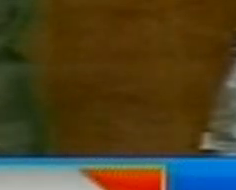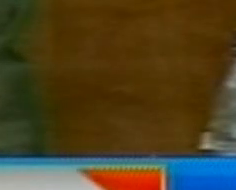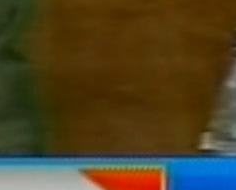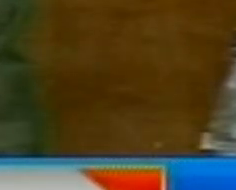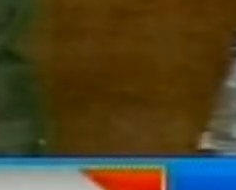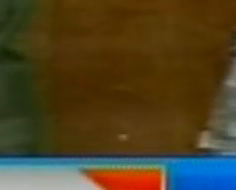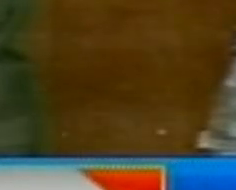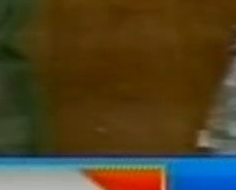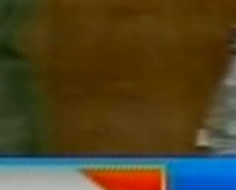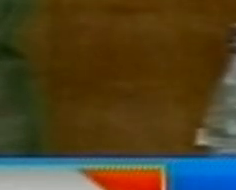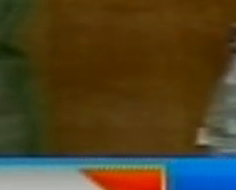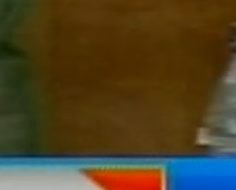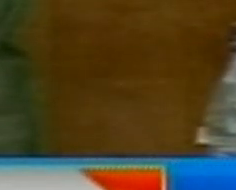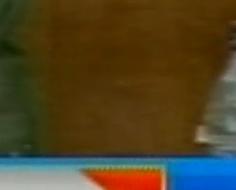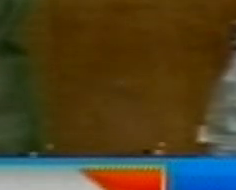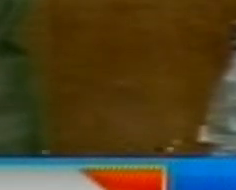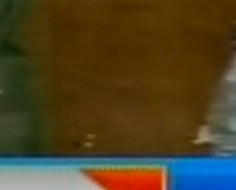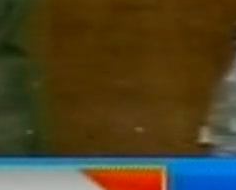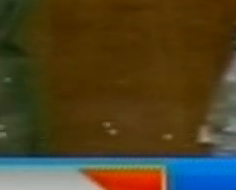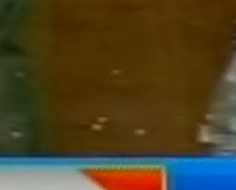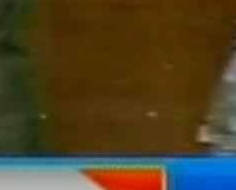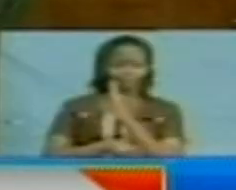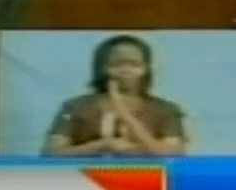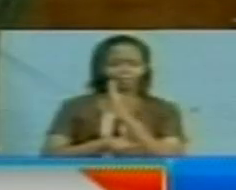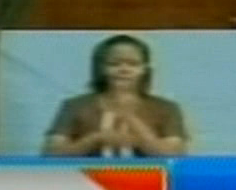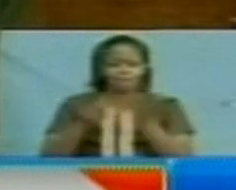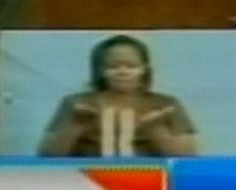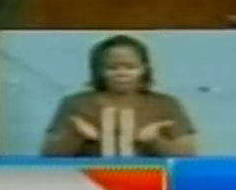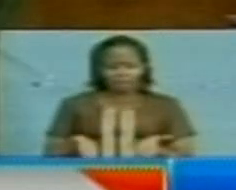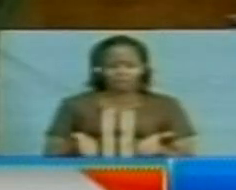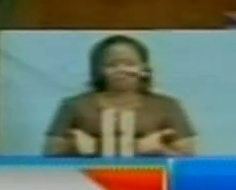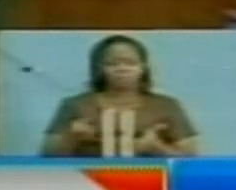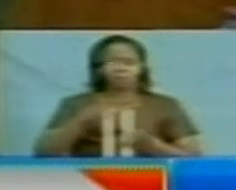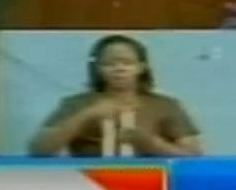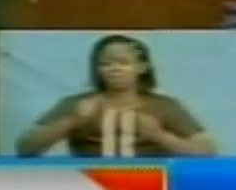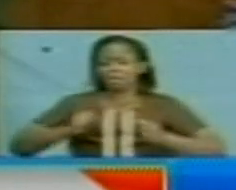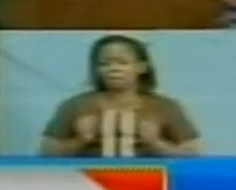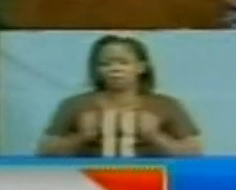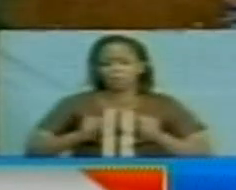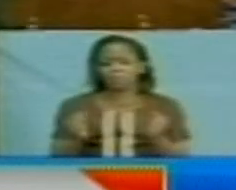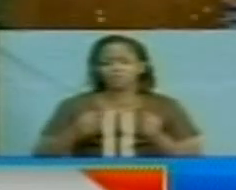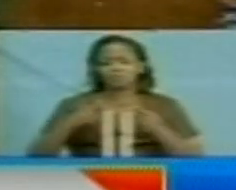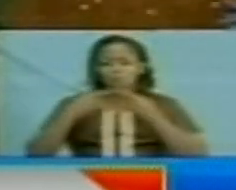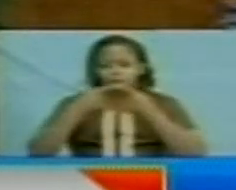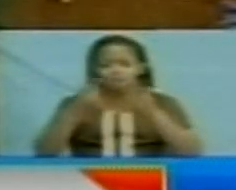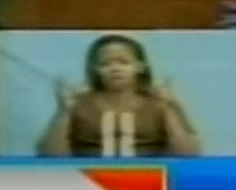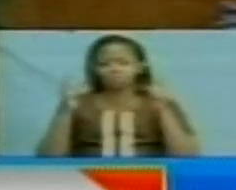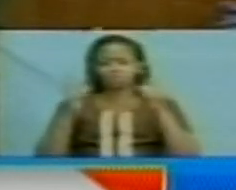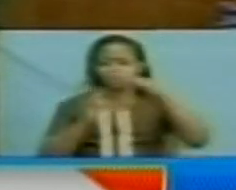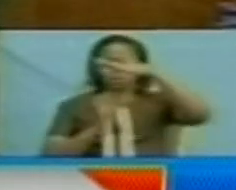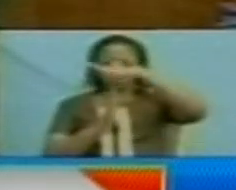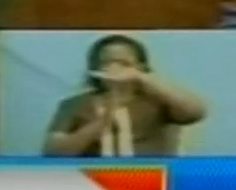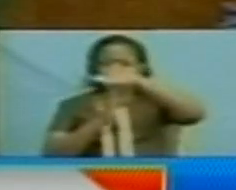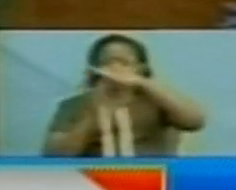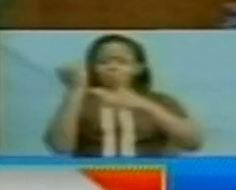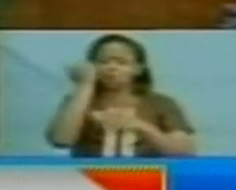deliberations, we are happy to announce the Supreme Court has reached